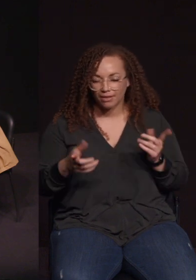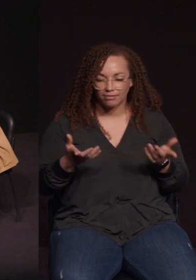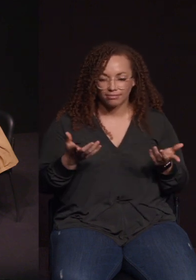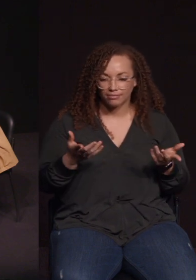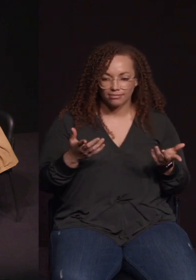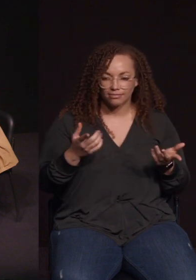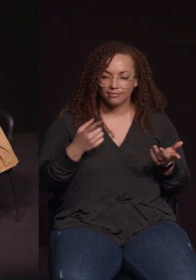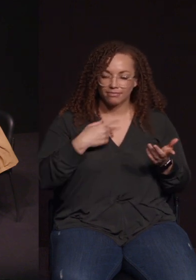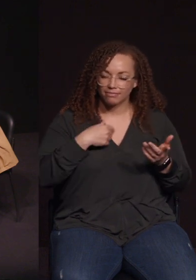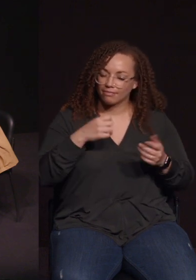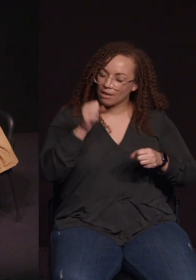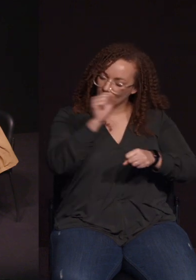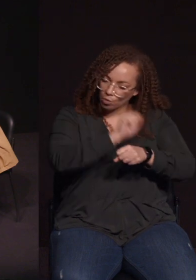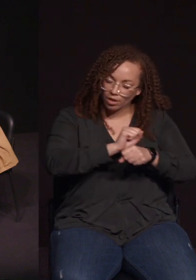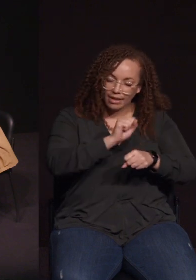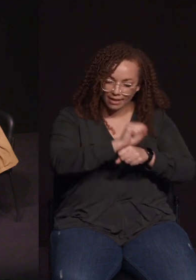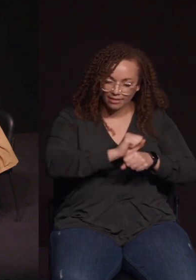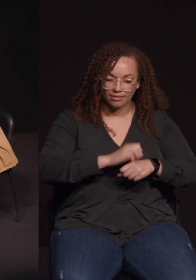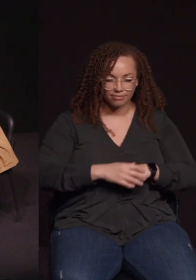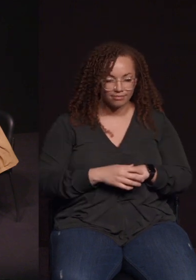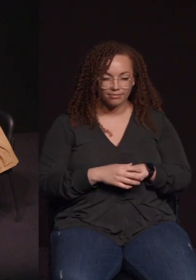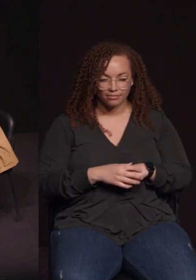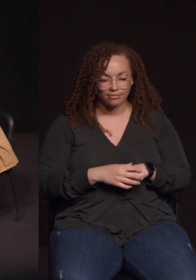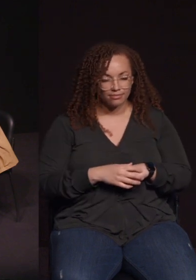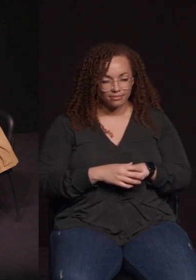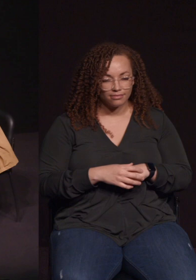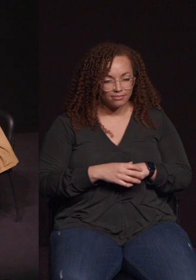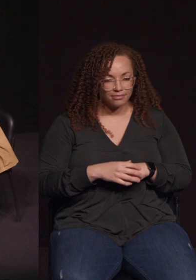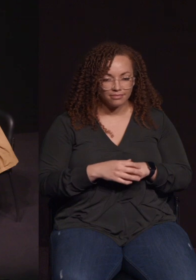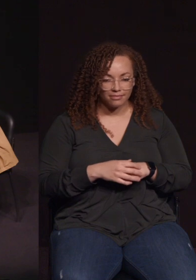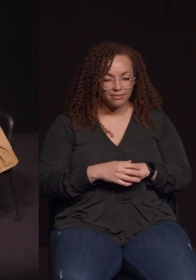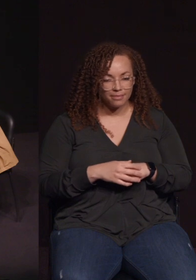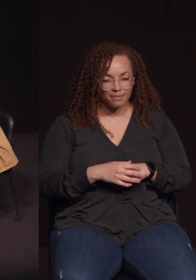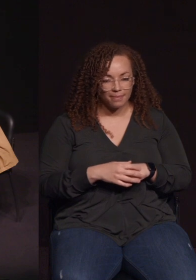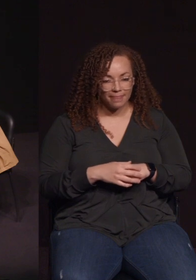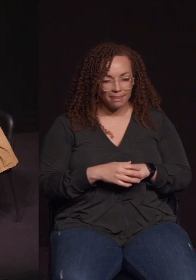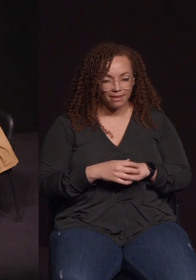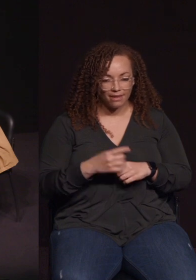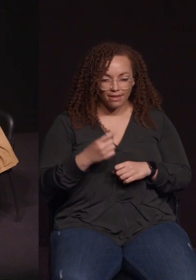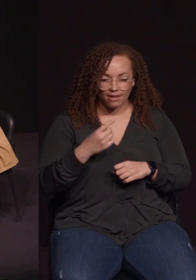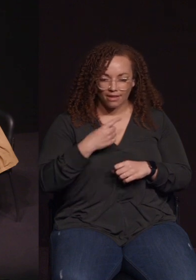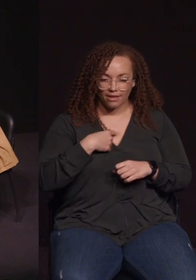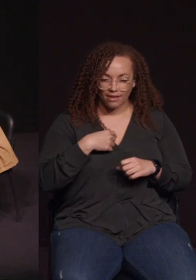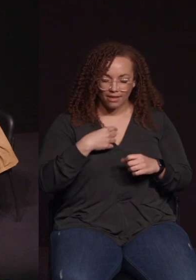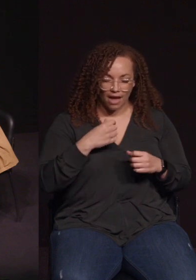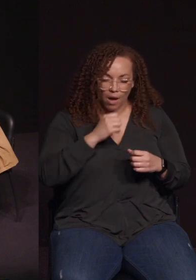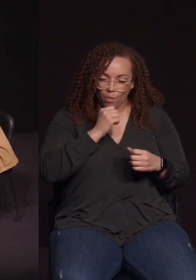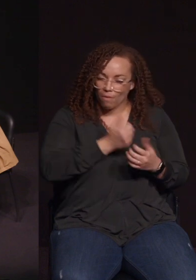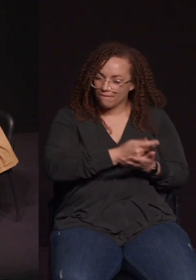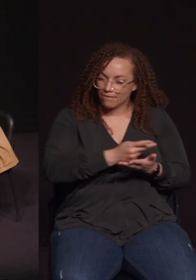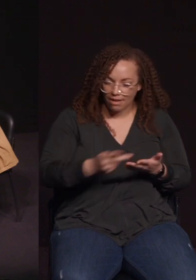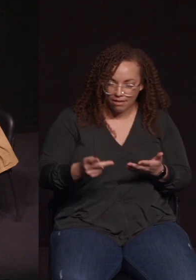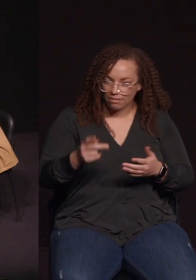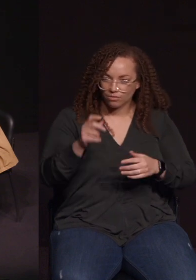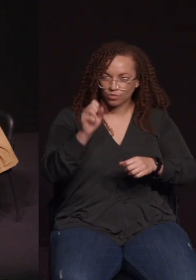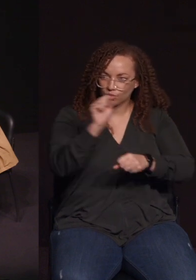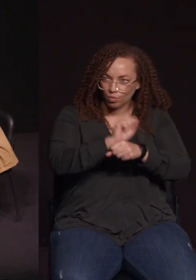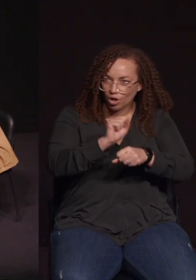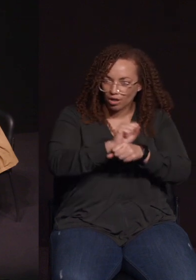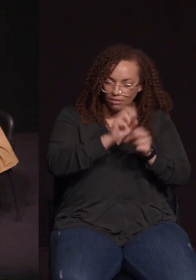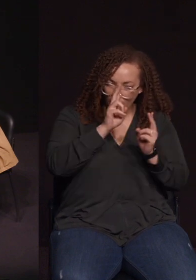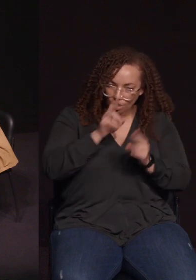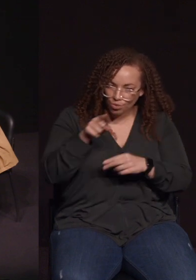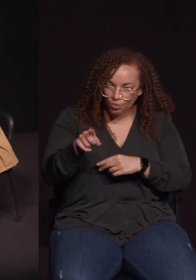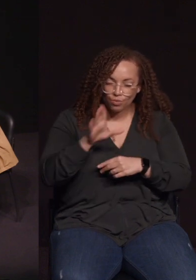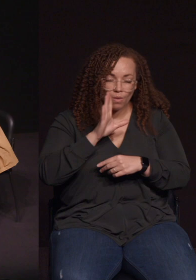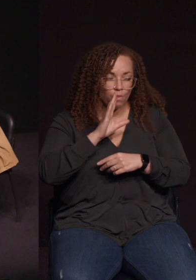I'm working, boy, and I'm going to forever work and honor you, and I'm going to definitely let these devils